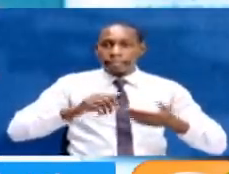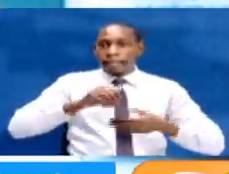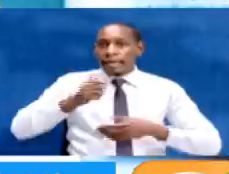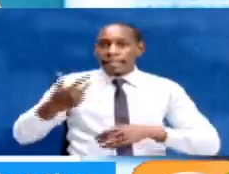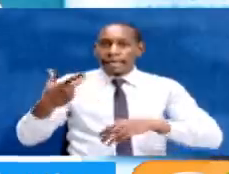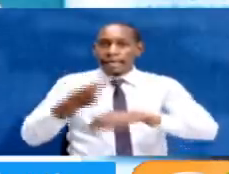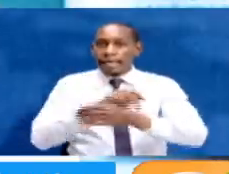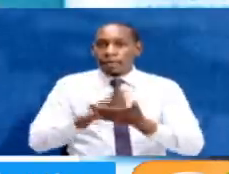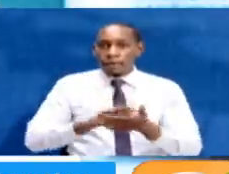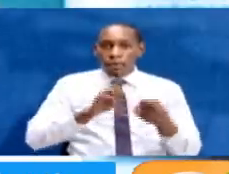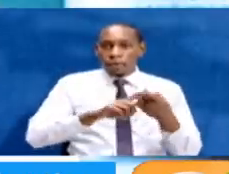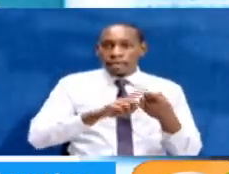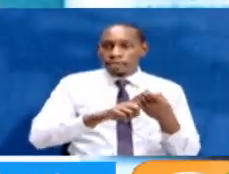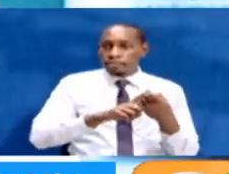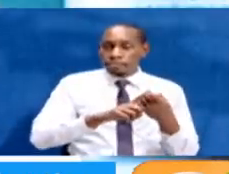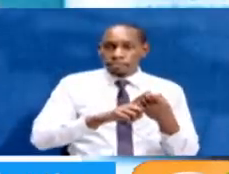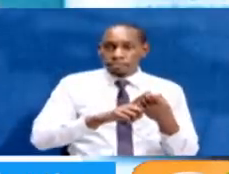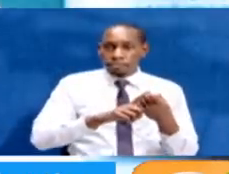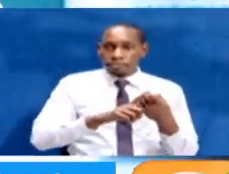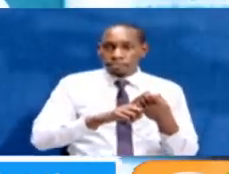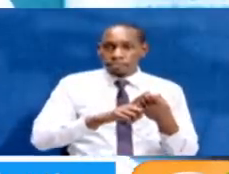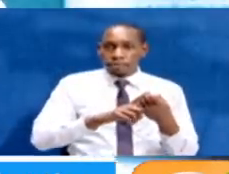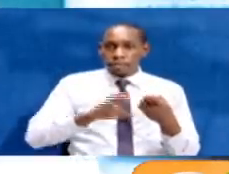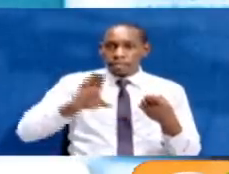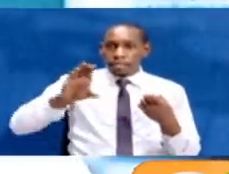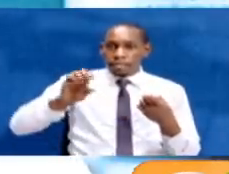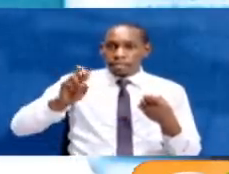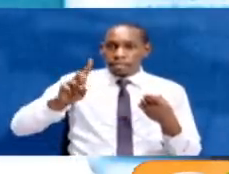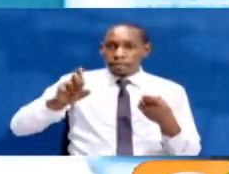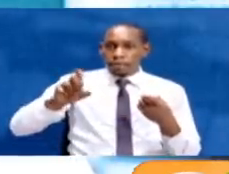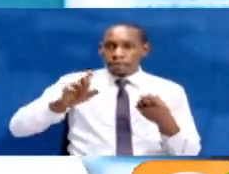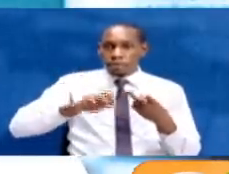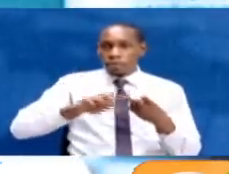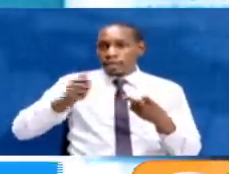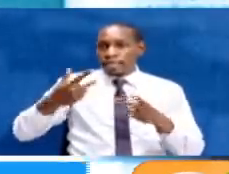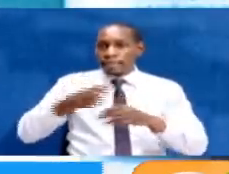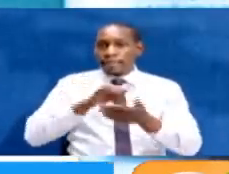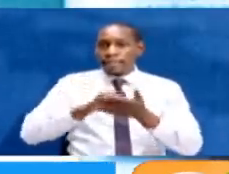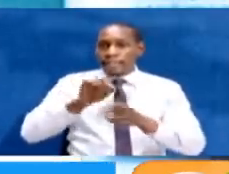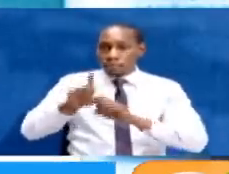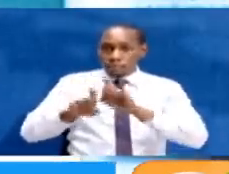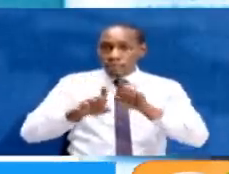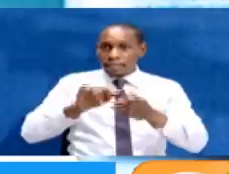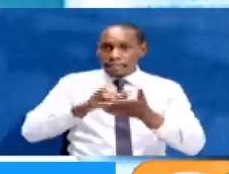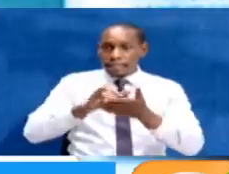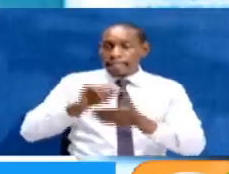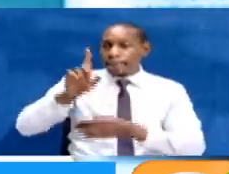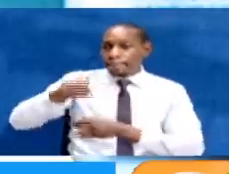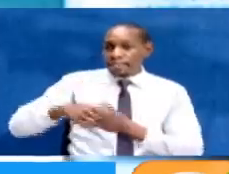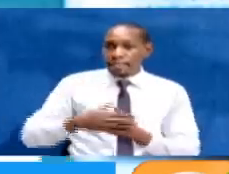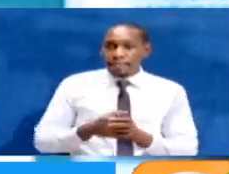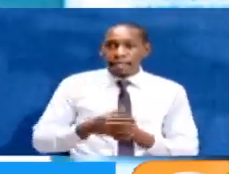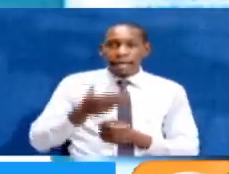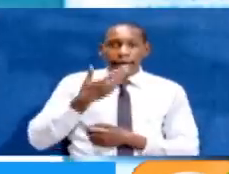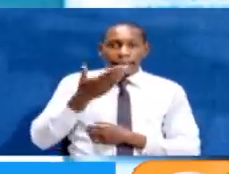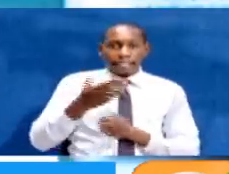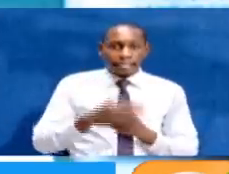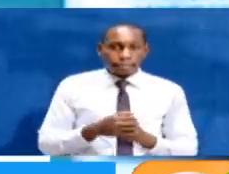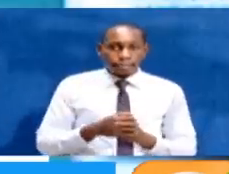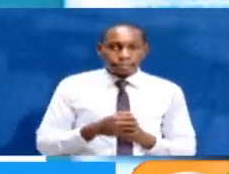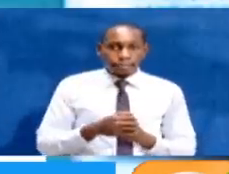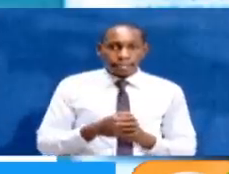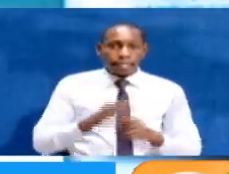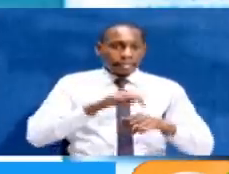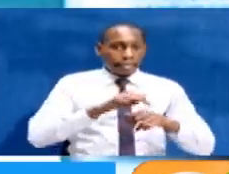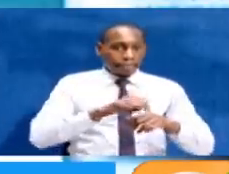other vaccines, not just the ones under COVAX? These are the questions that they're going to have to answer. And